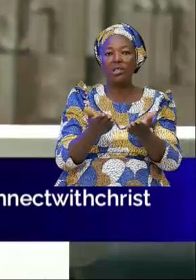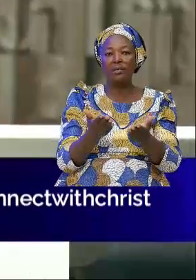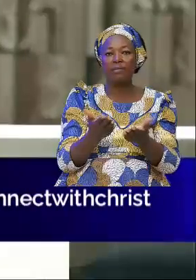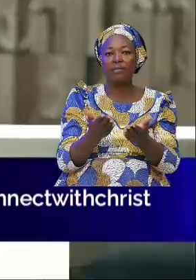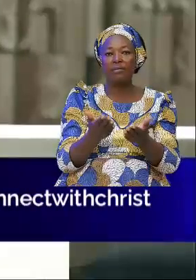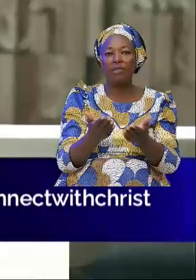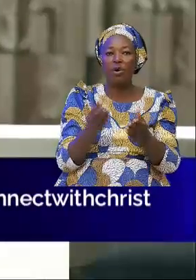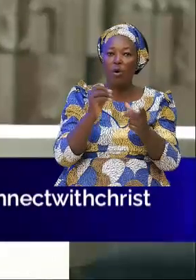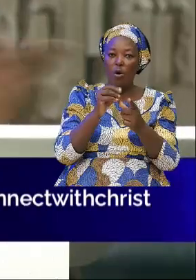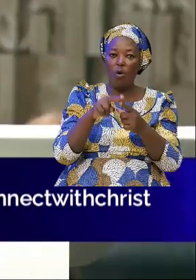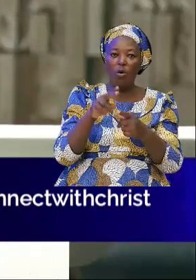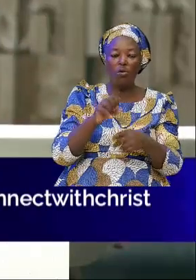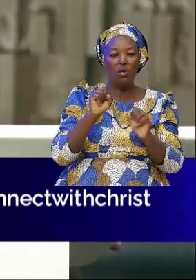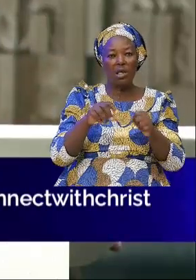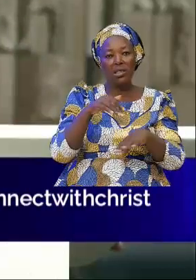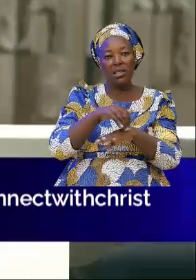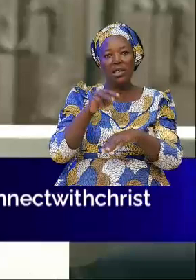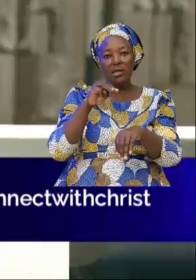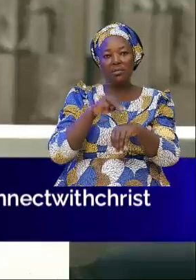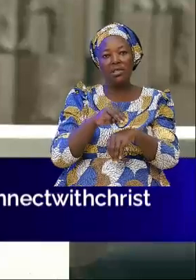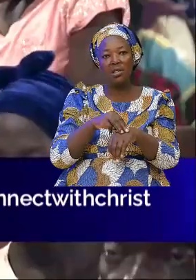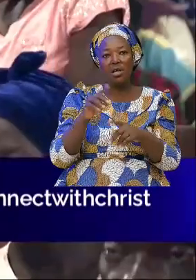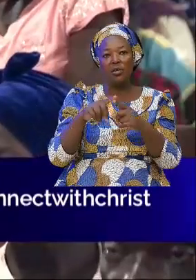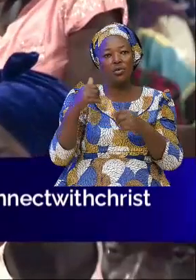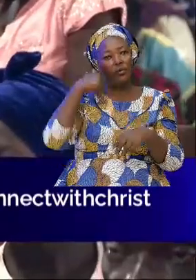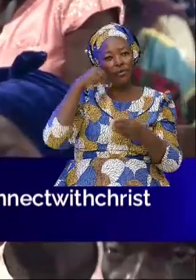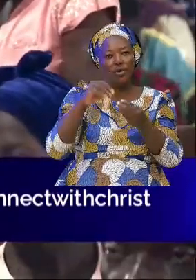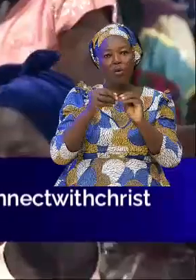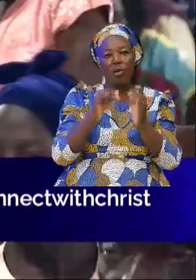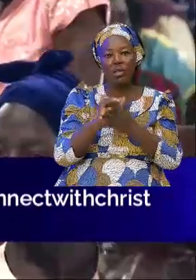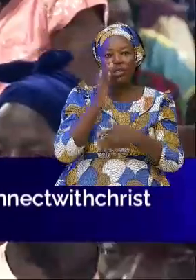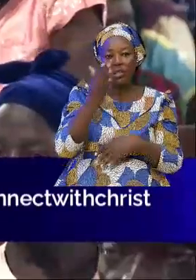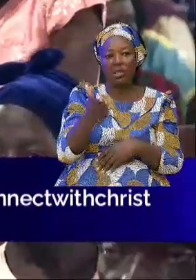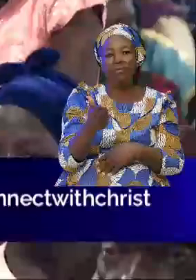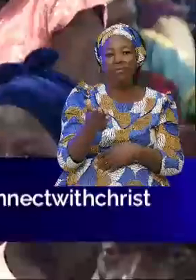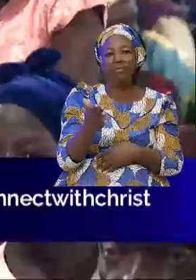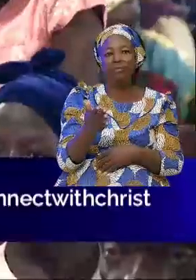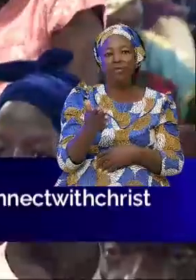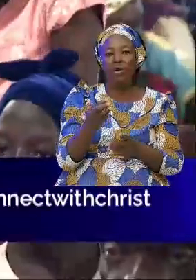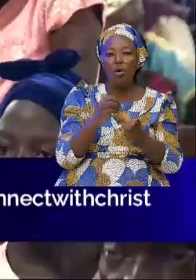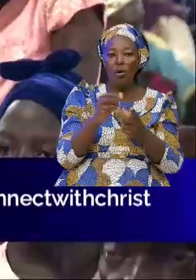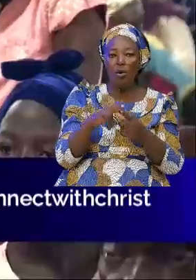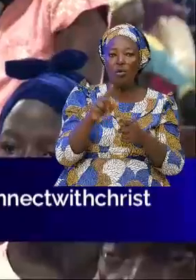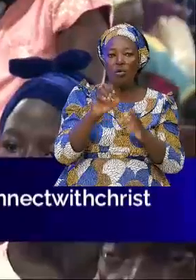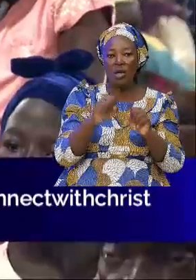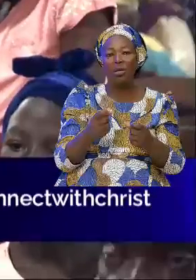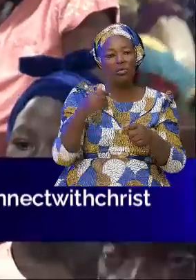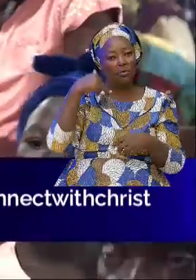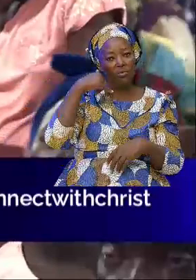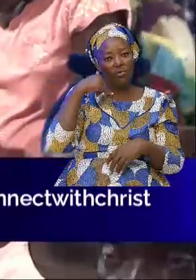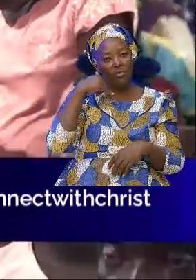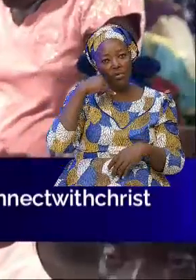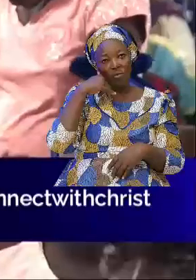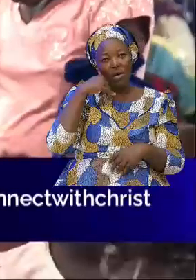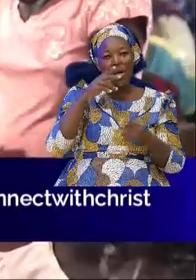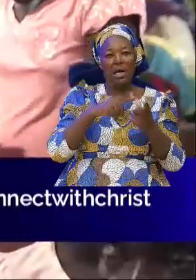fill the form and submit. Or you can send a text message to the phone number that are